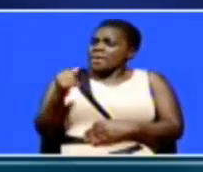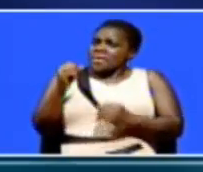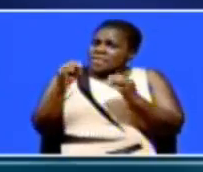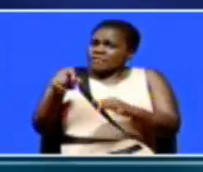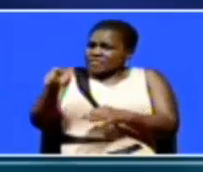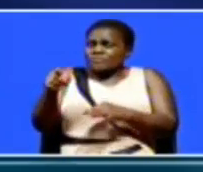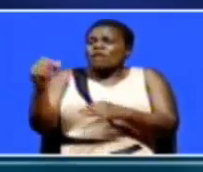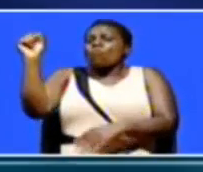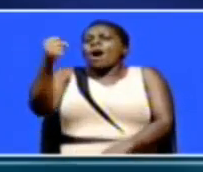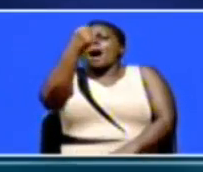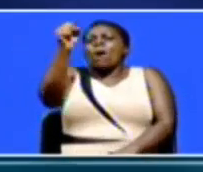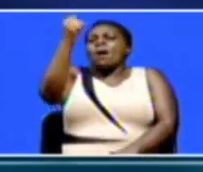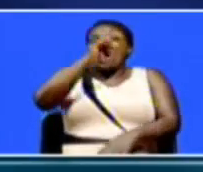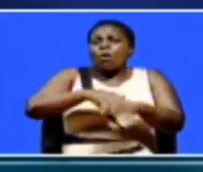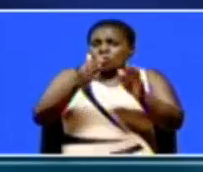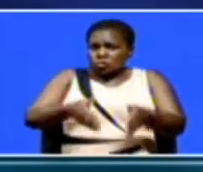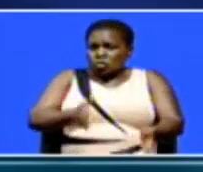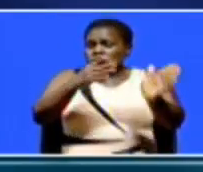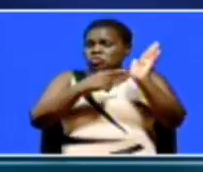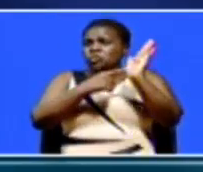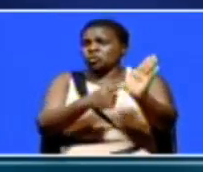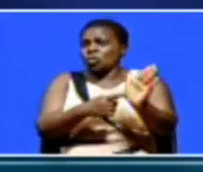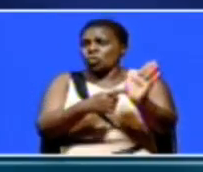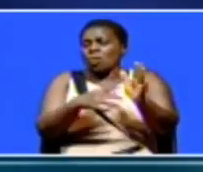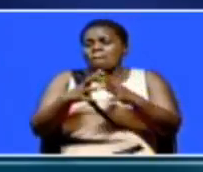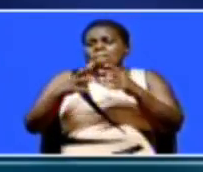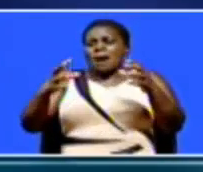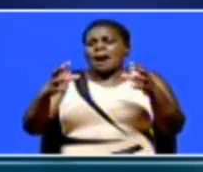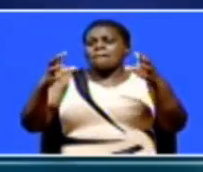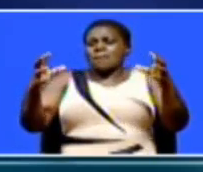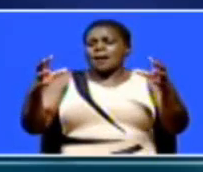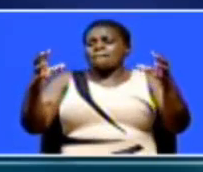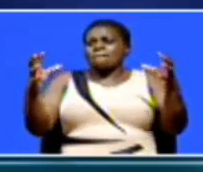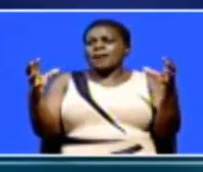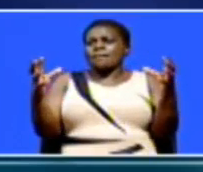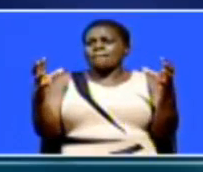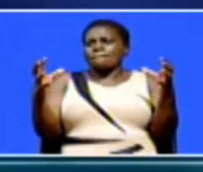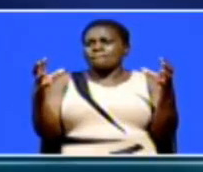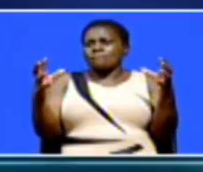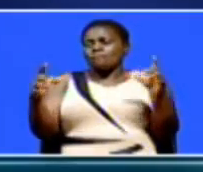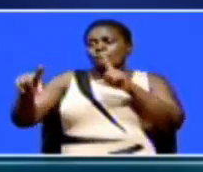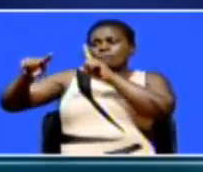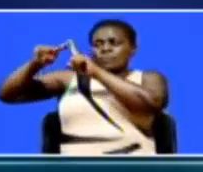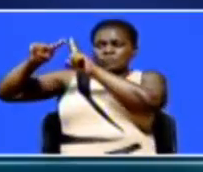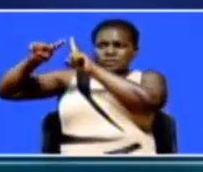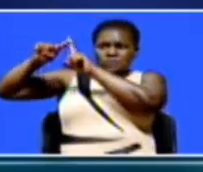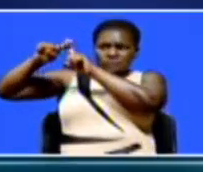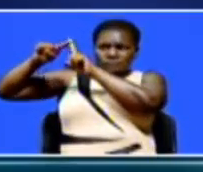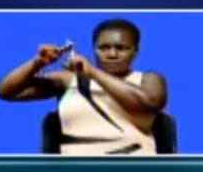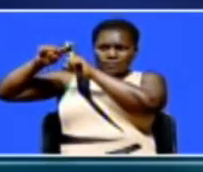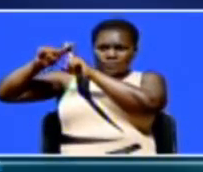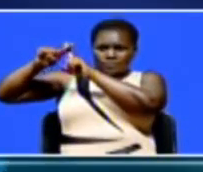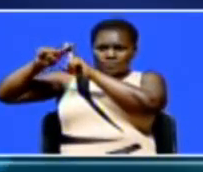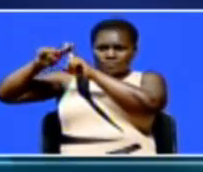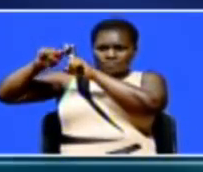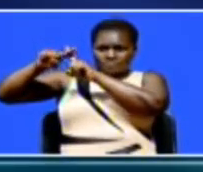been in the streets, then it tells you that the growth of those people with positive, who are positive,